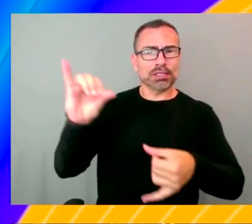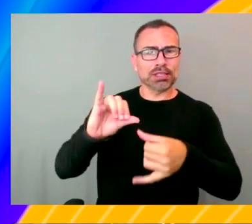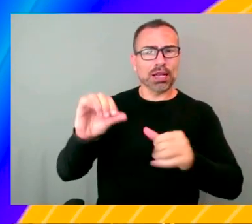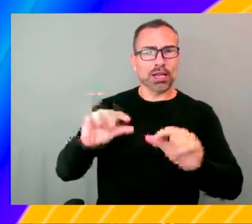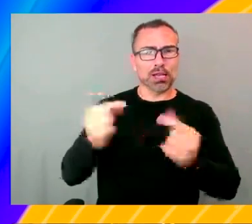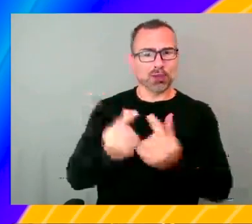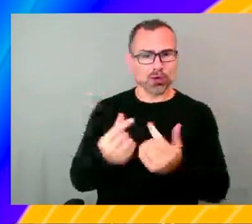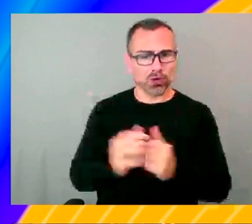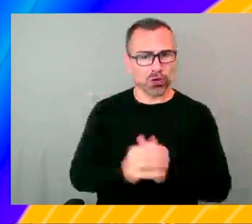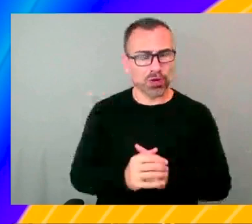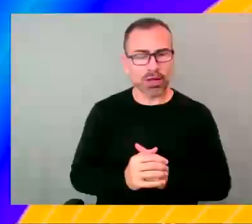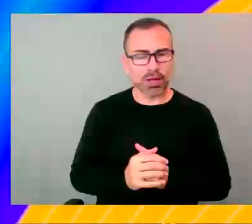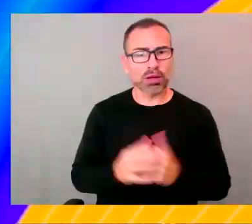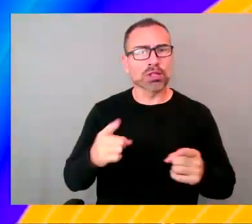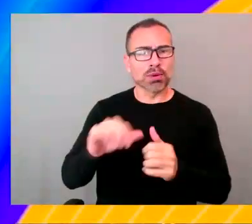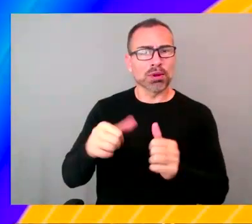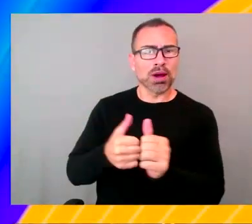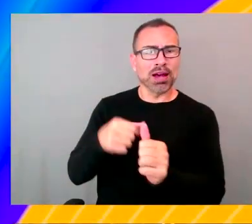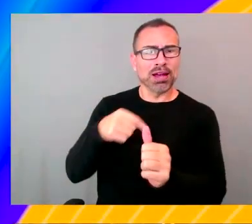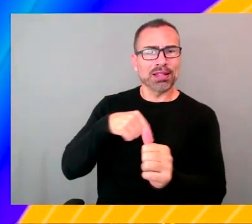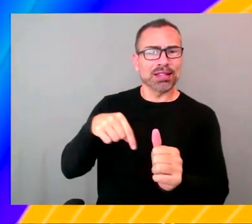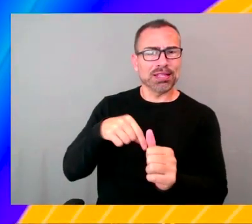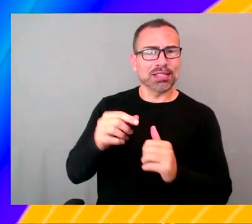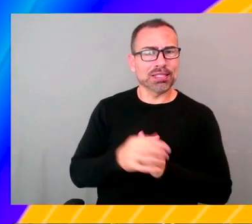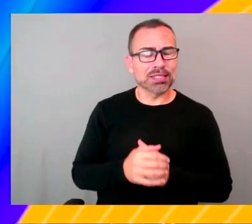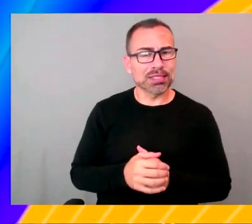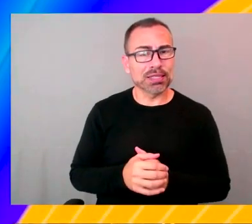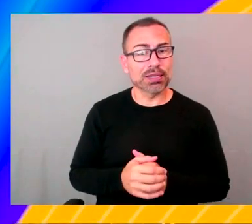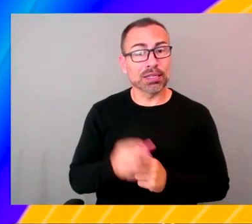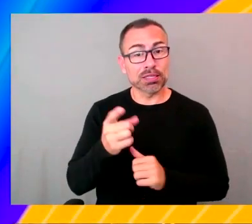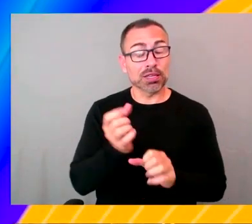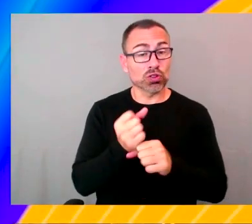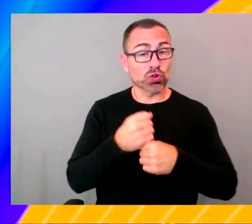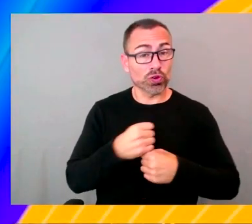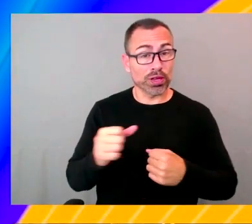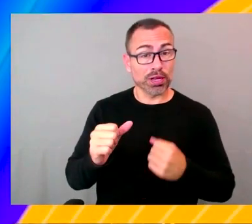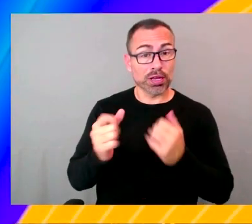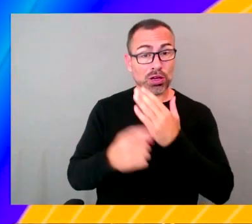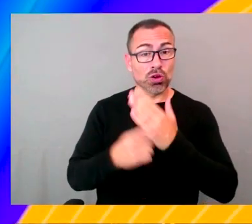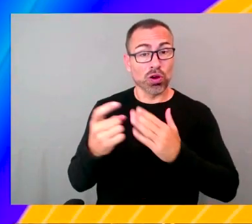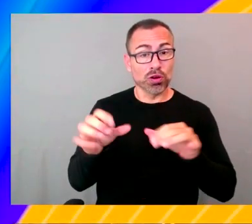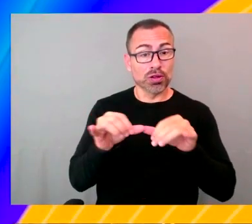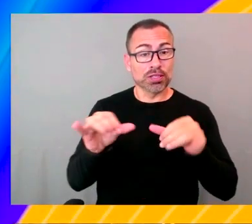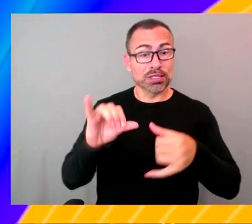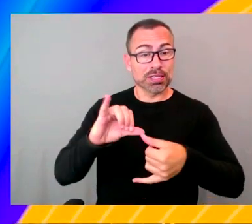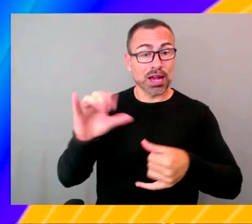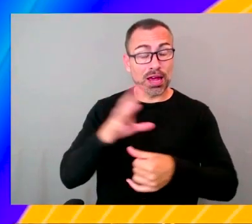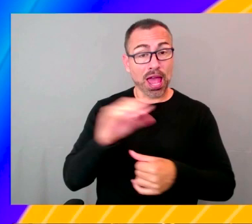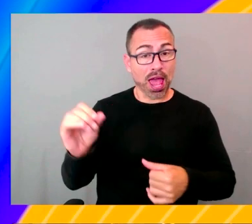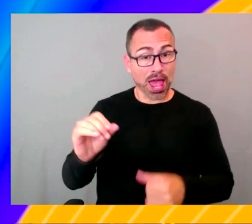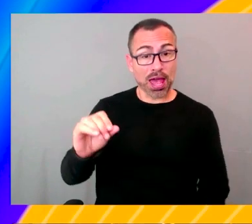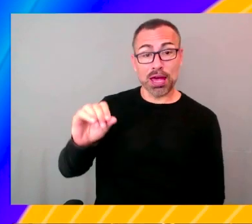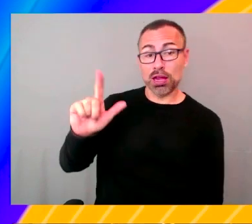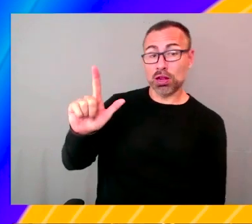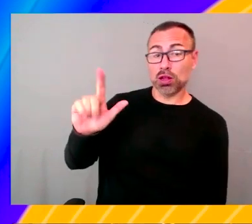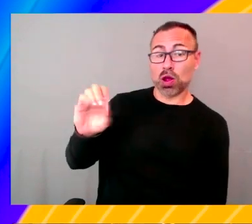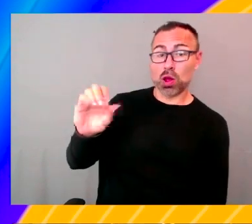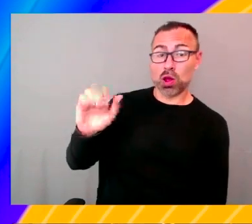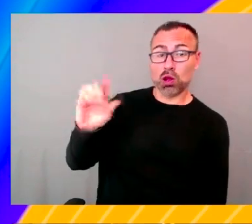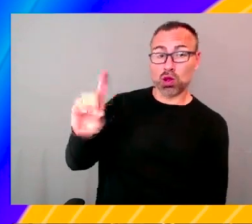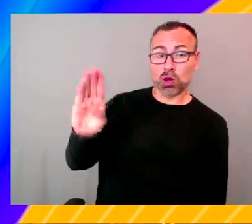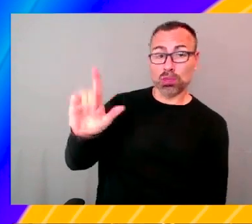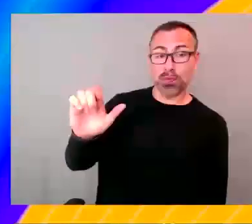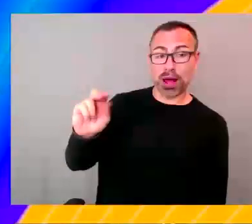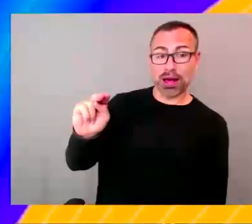it doing right now? It's creating the auto-scaling group and the load balancer, or attaching it? So yeah, I already had the load balancer set up. This is something you would want to